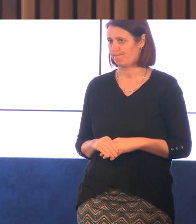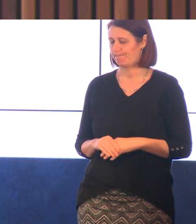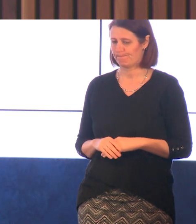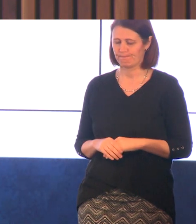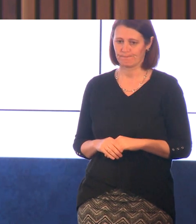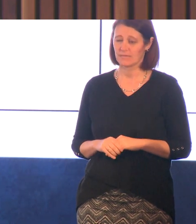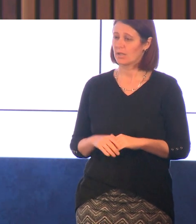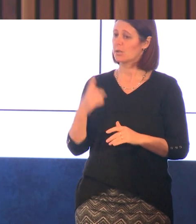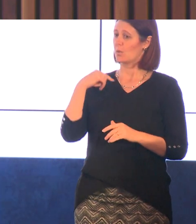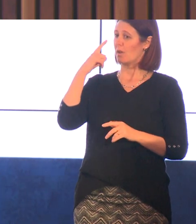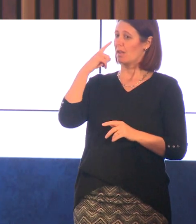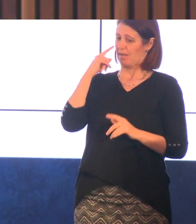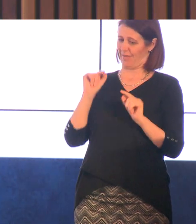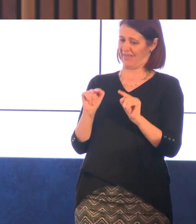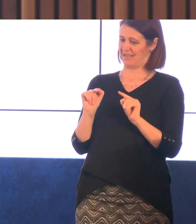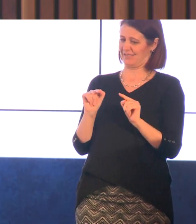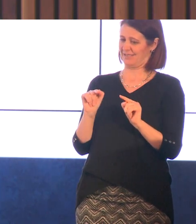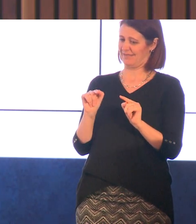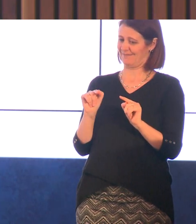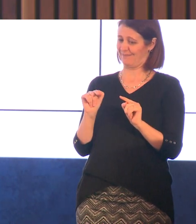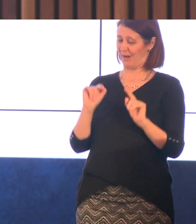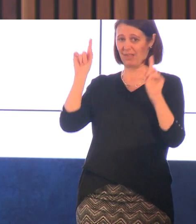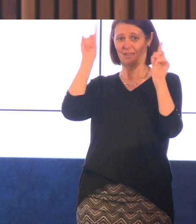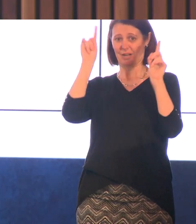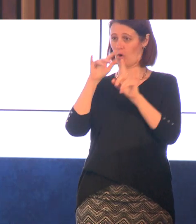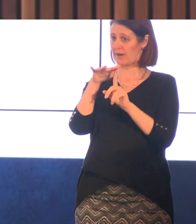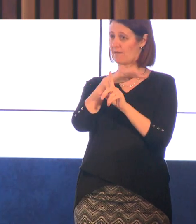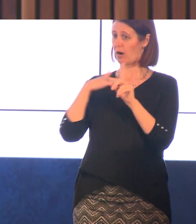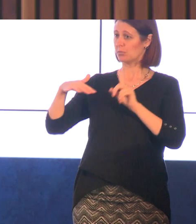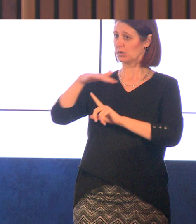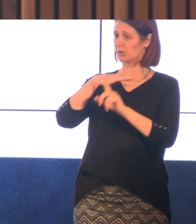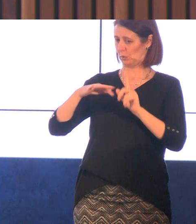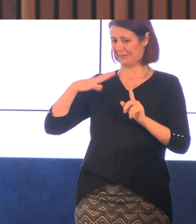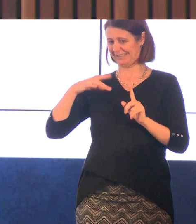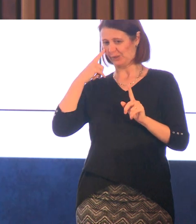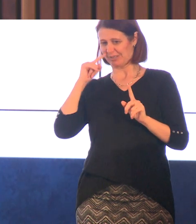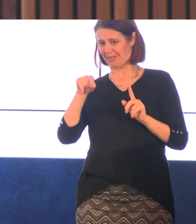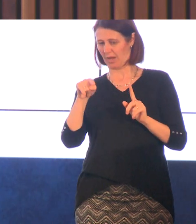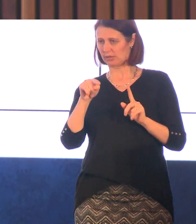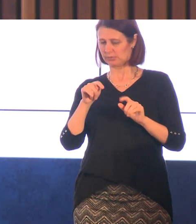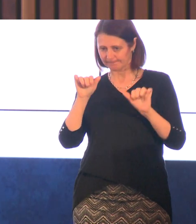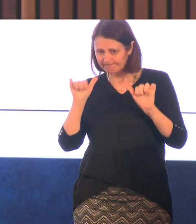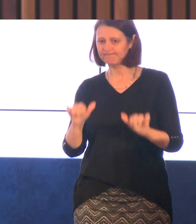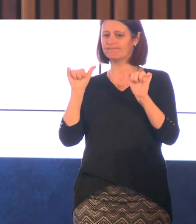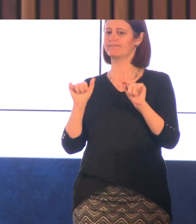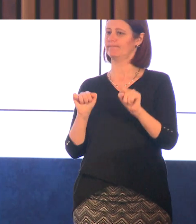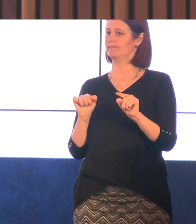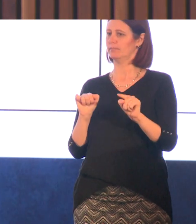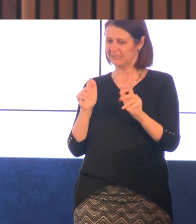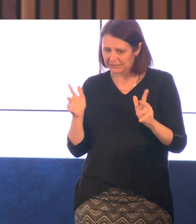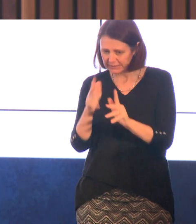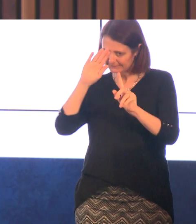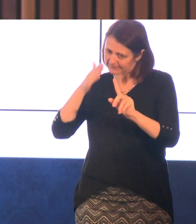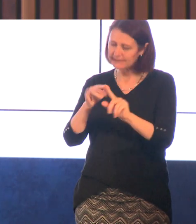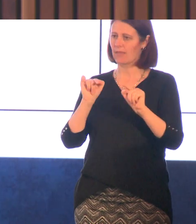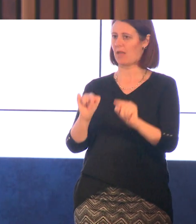so that, I think, is something in the current environment that we need to see reaffirmed and